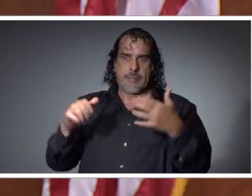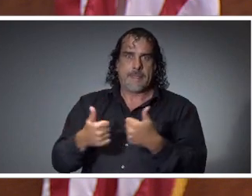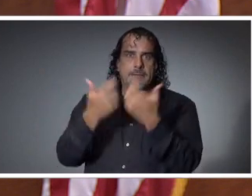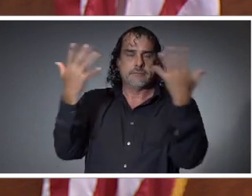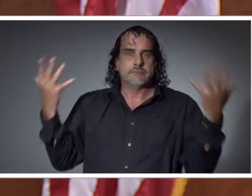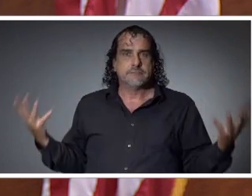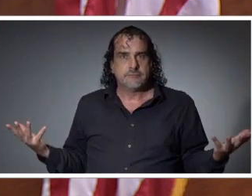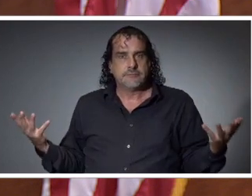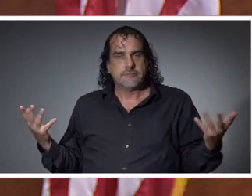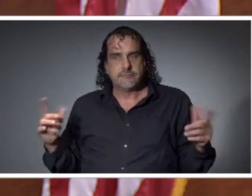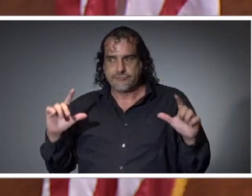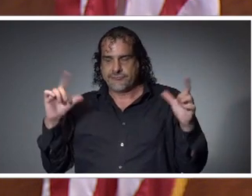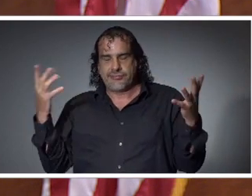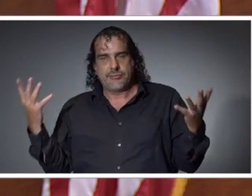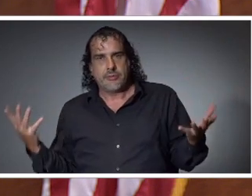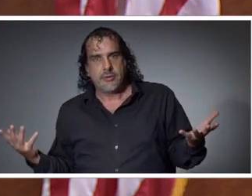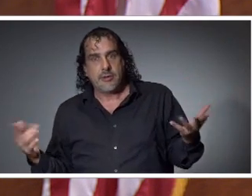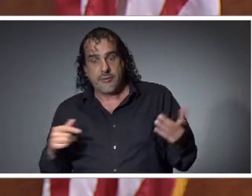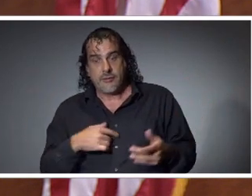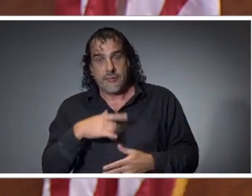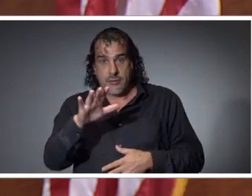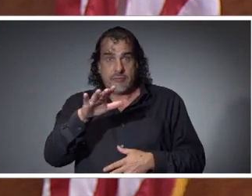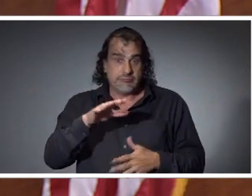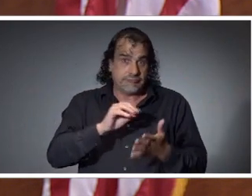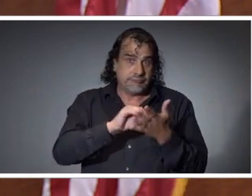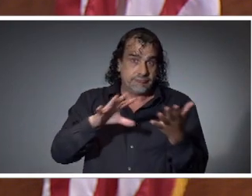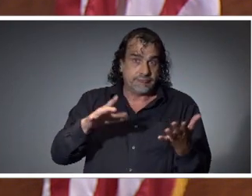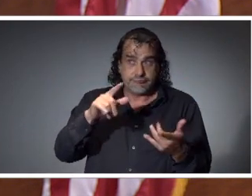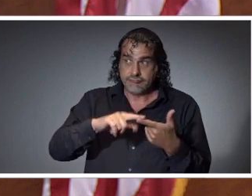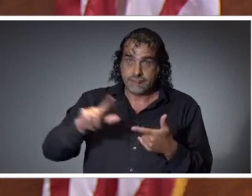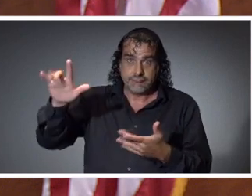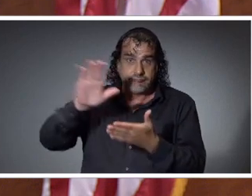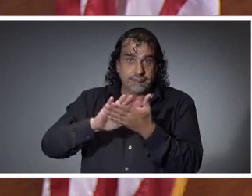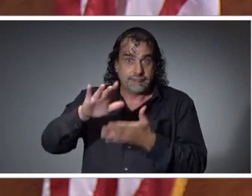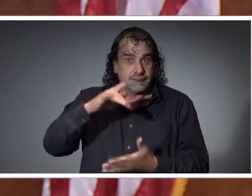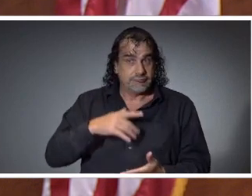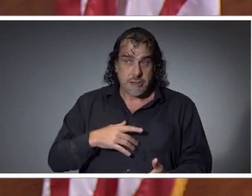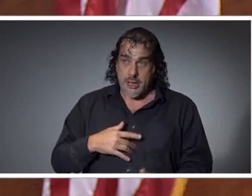kid that is at college, I would